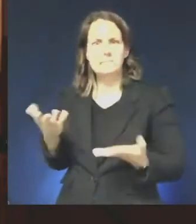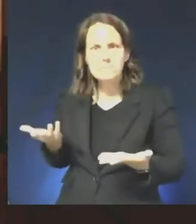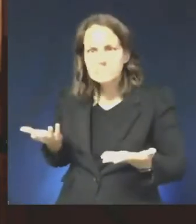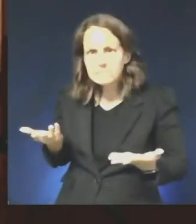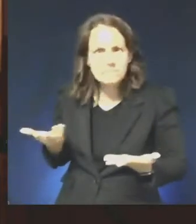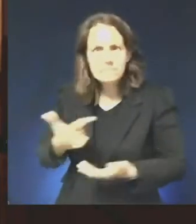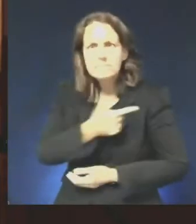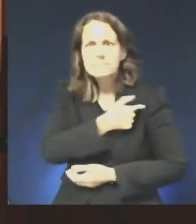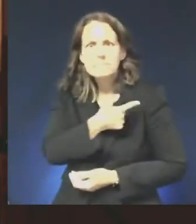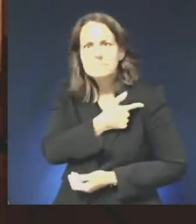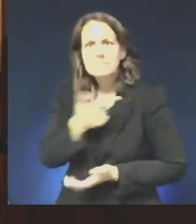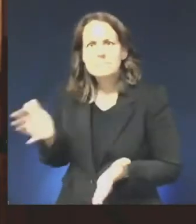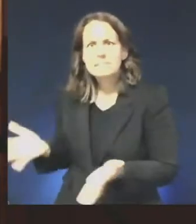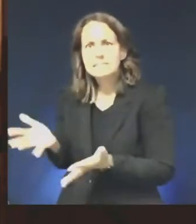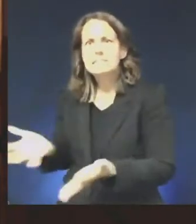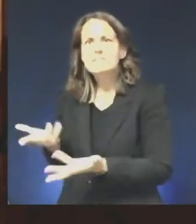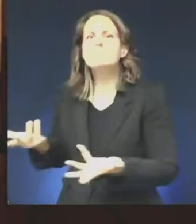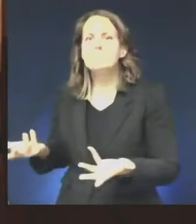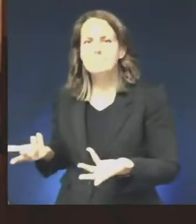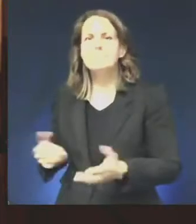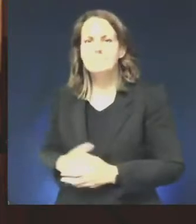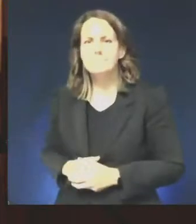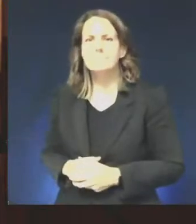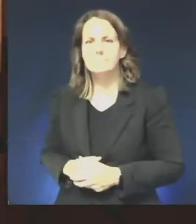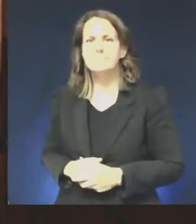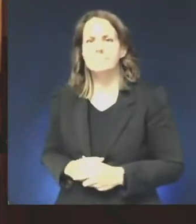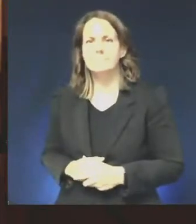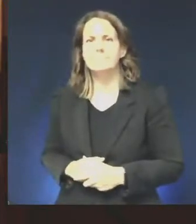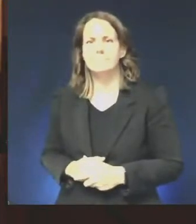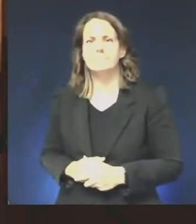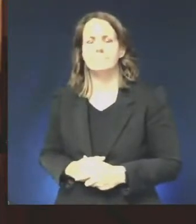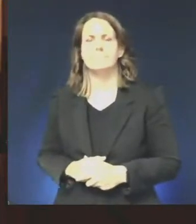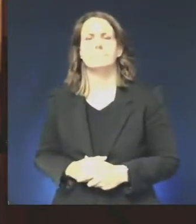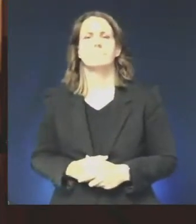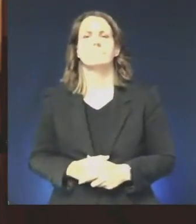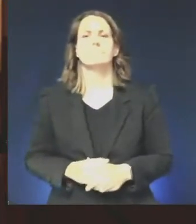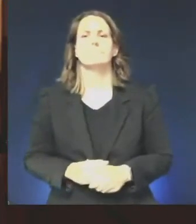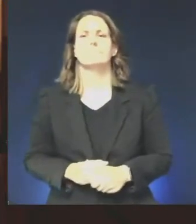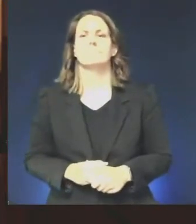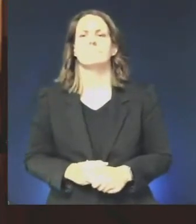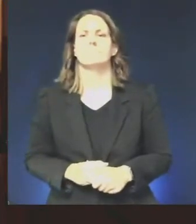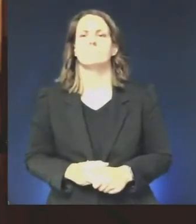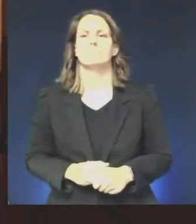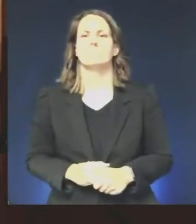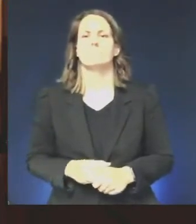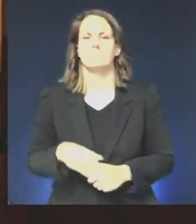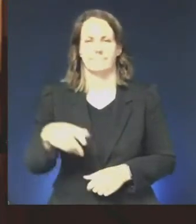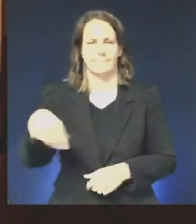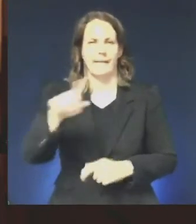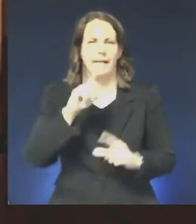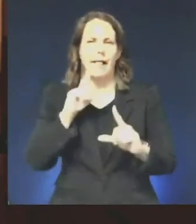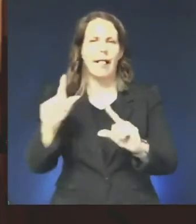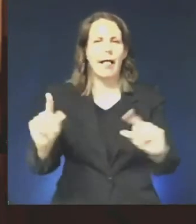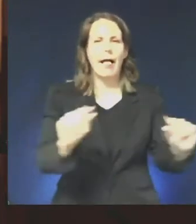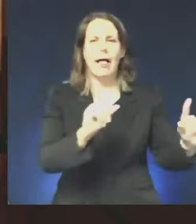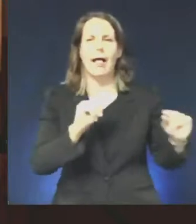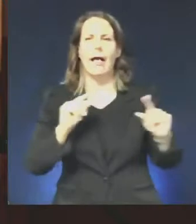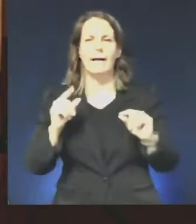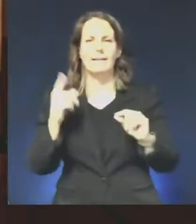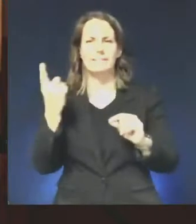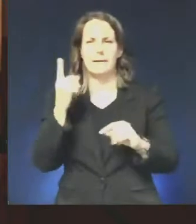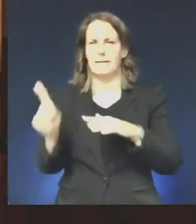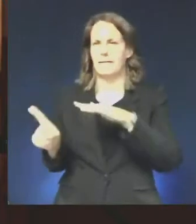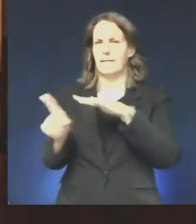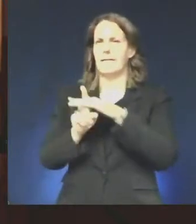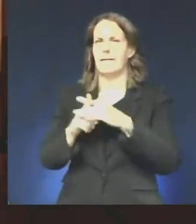in particular is the myth that COVID vaccine affects your fertility seems to have caught